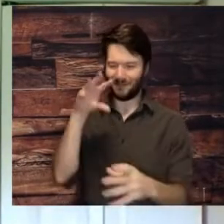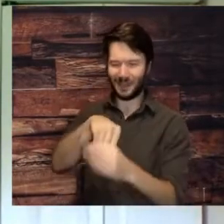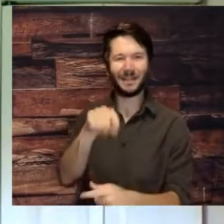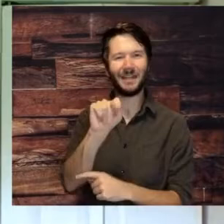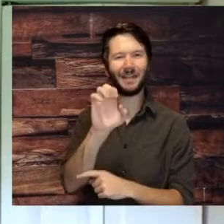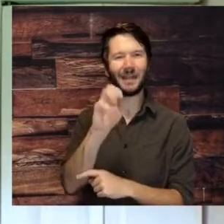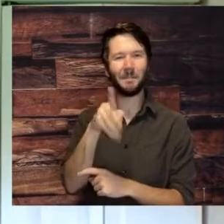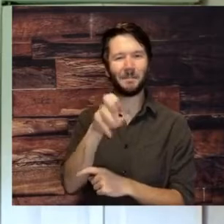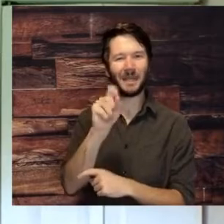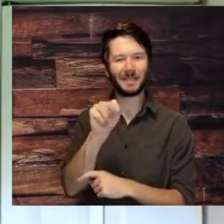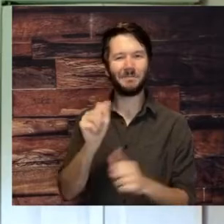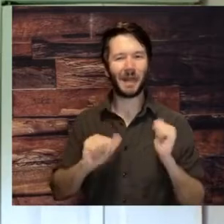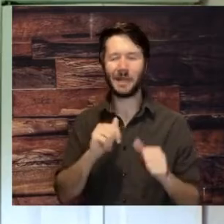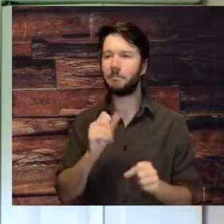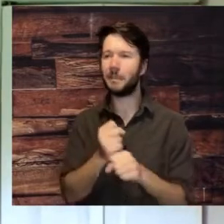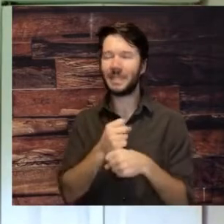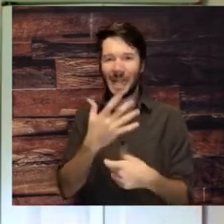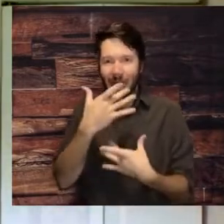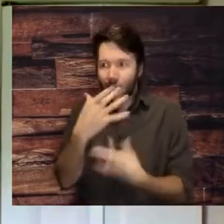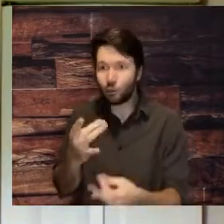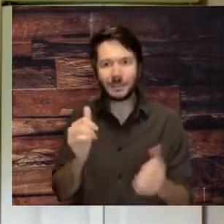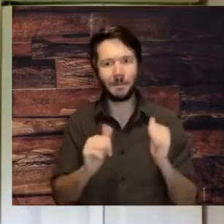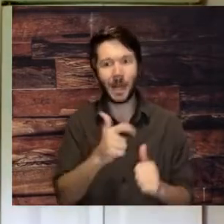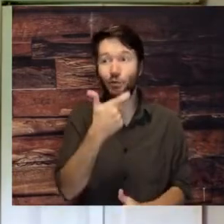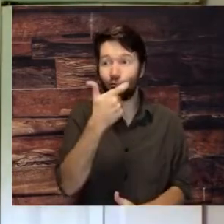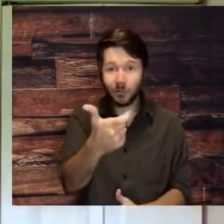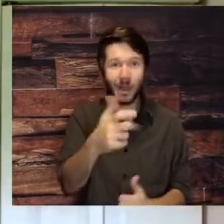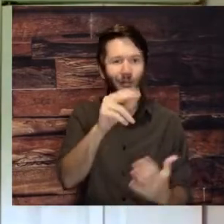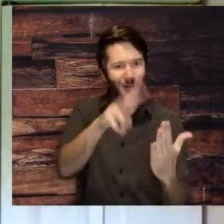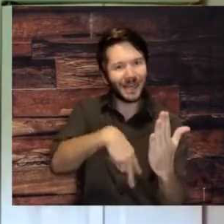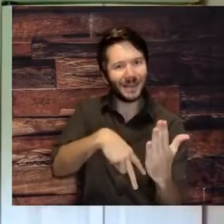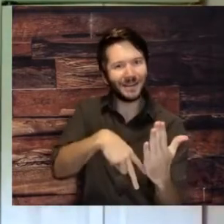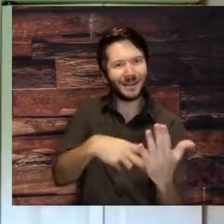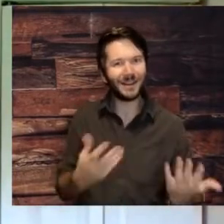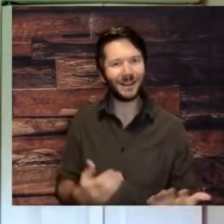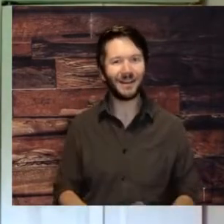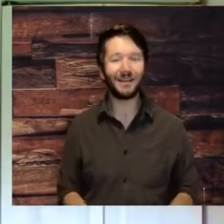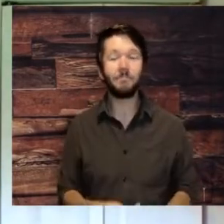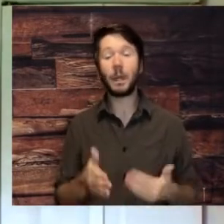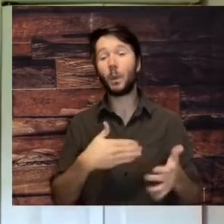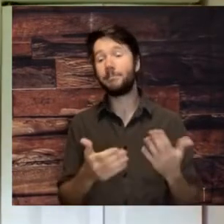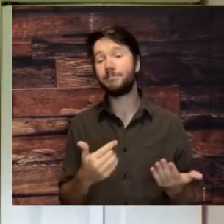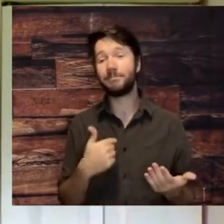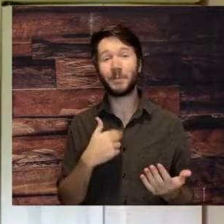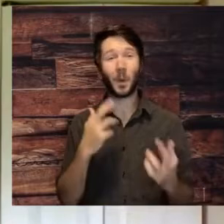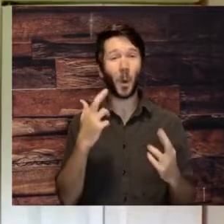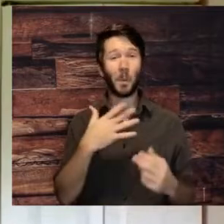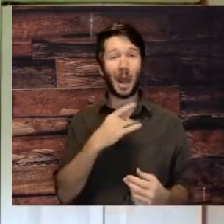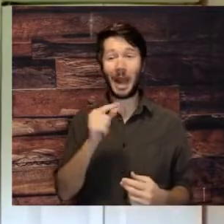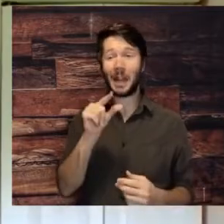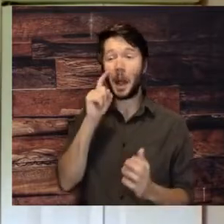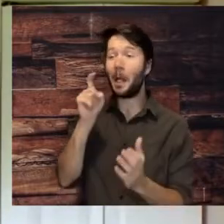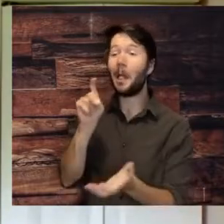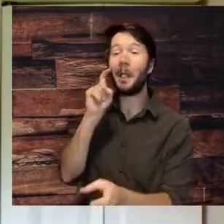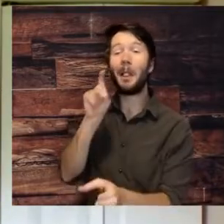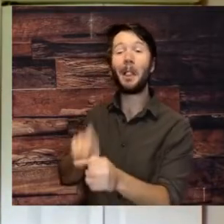people that make up the Tempest and make it such an interesting play to read and see. Anyway, I hope you